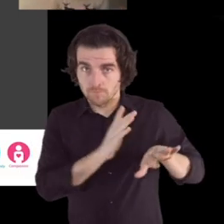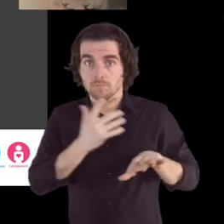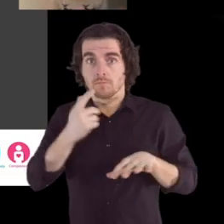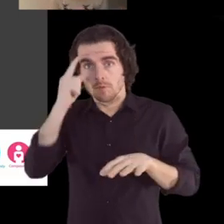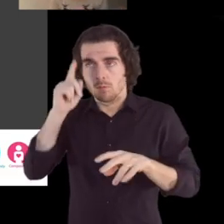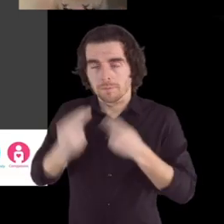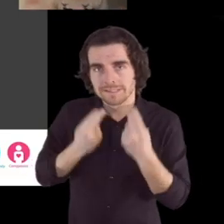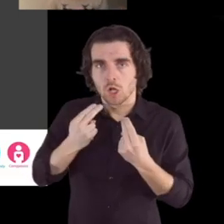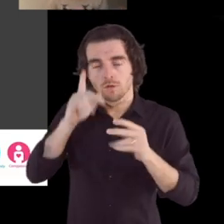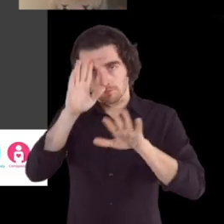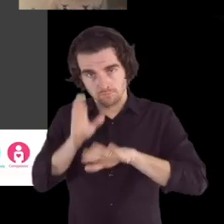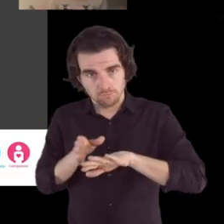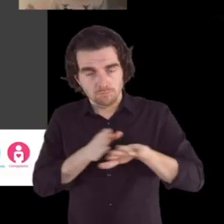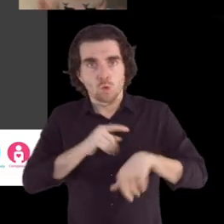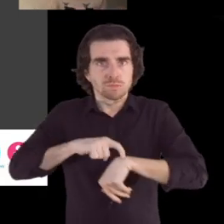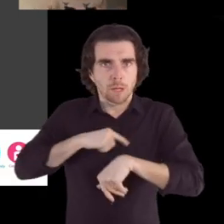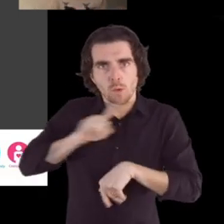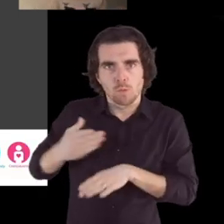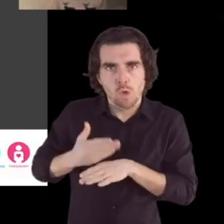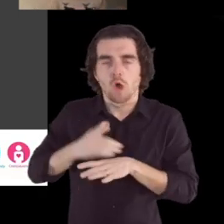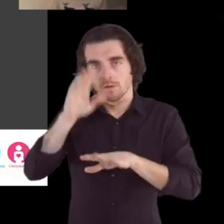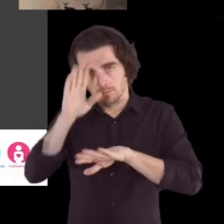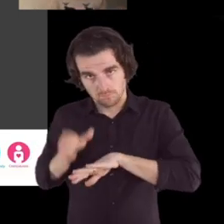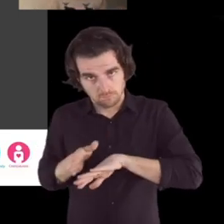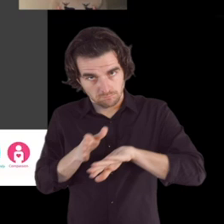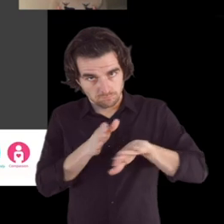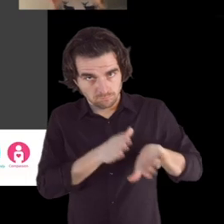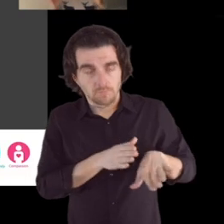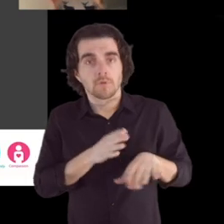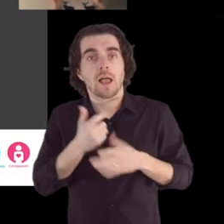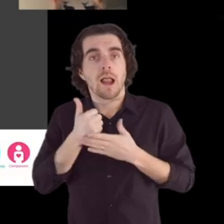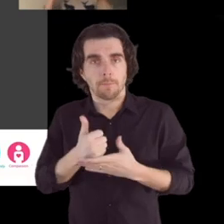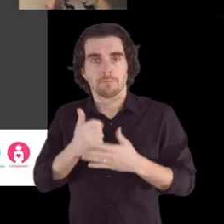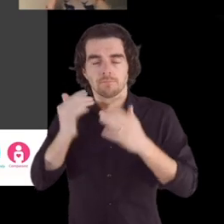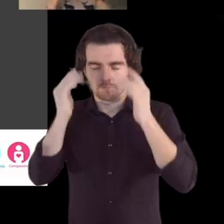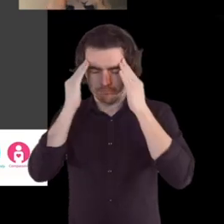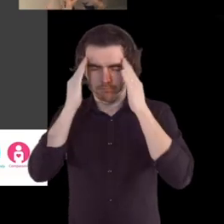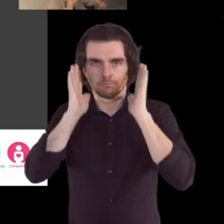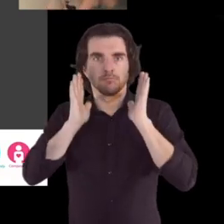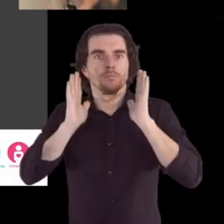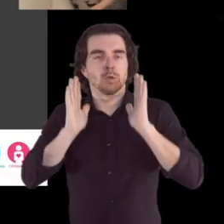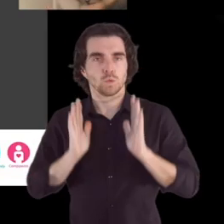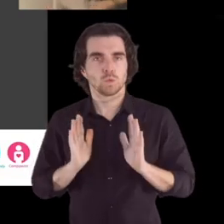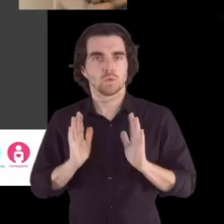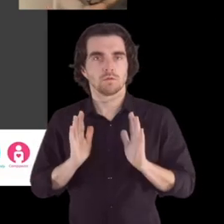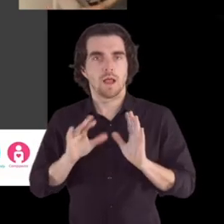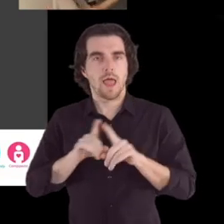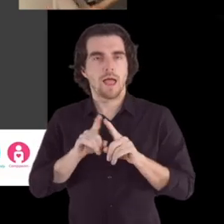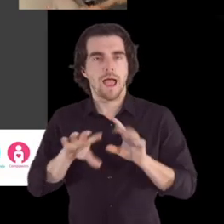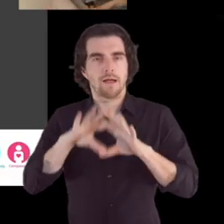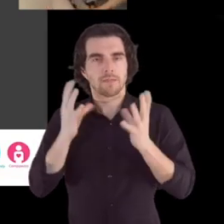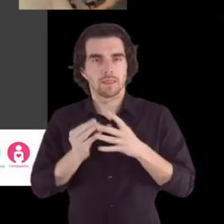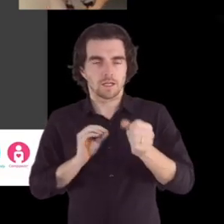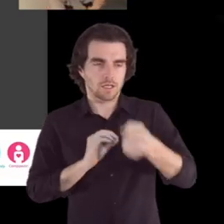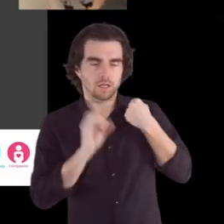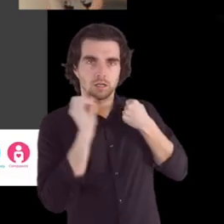making for dinner, what time your next shift starts, and really just be here. Sometimes it's helpful to like mentally imagine leaving all that baggage